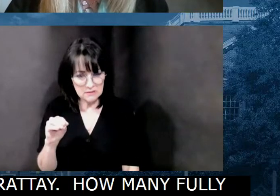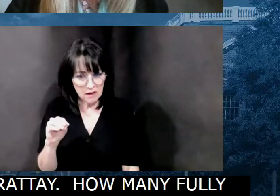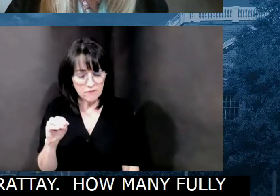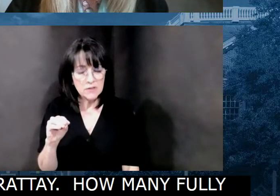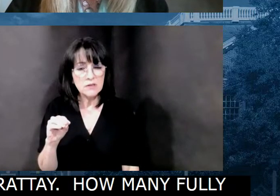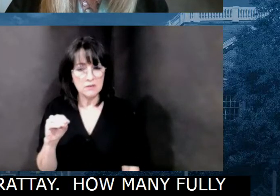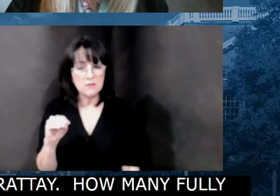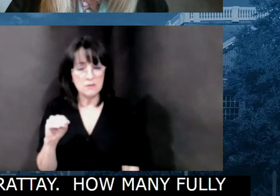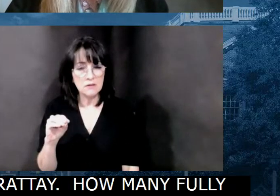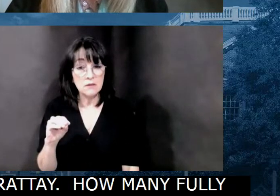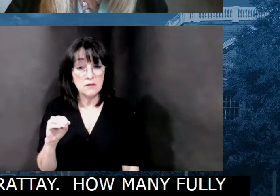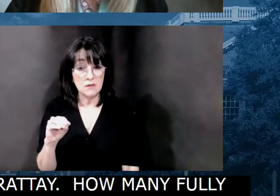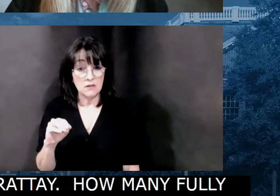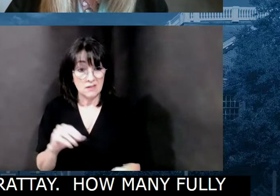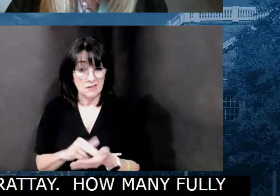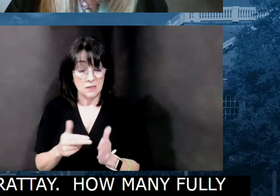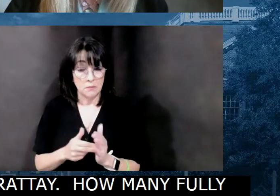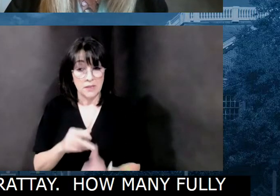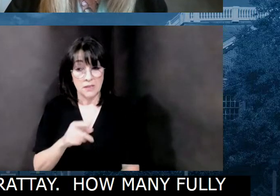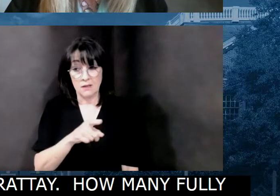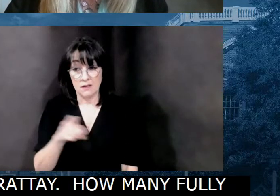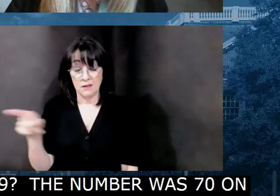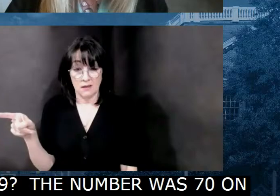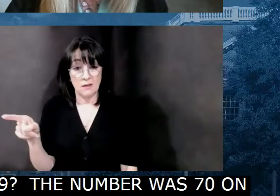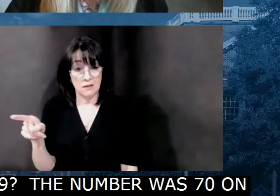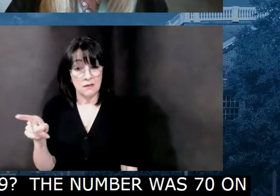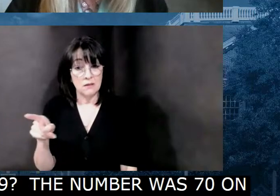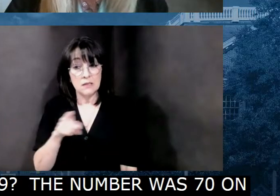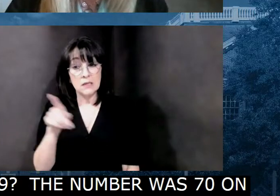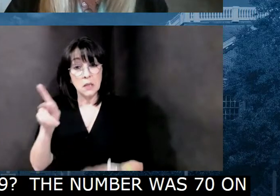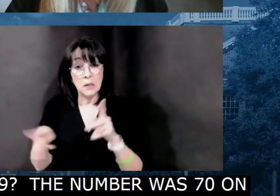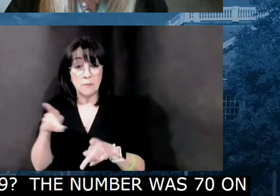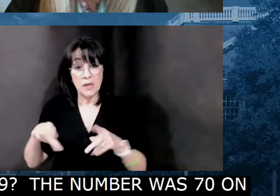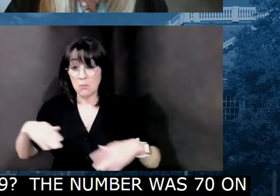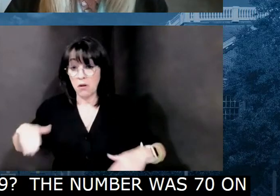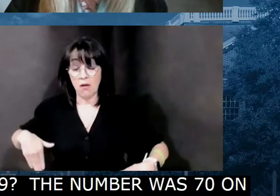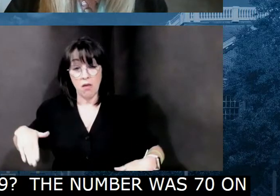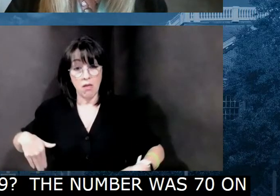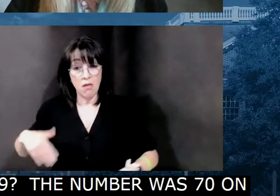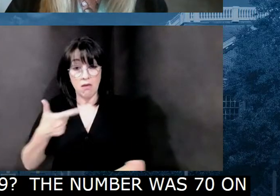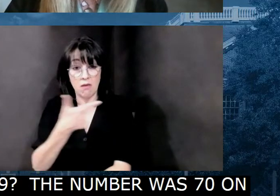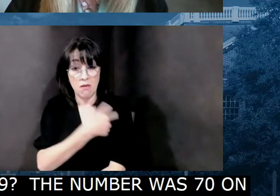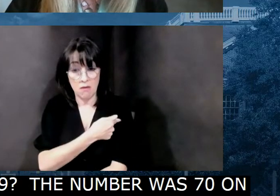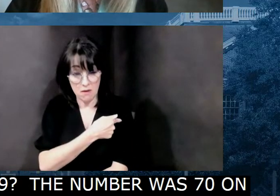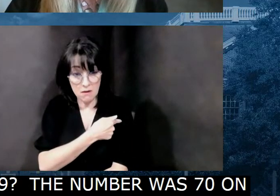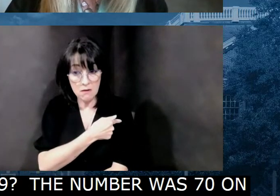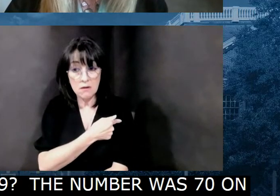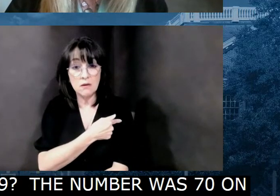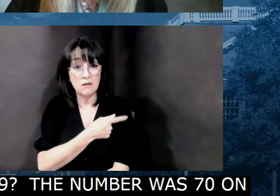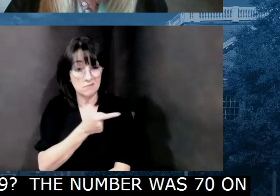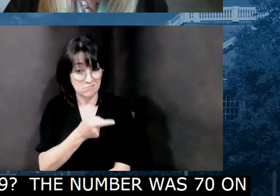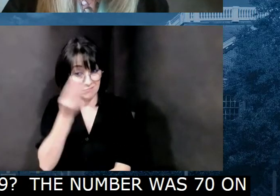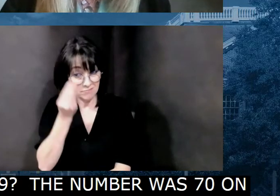people, beyond urging them to get inoculated, what's your message to them about the risk to their health if not doing so?